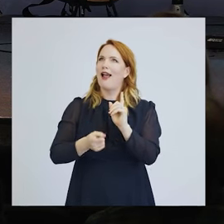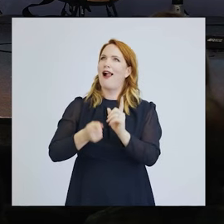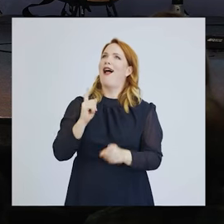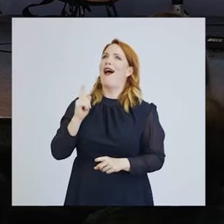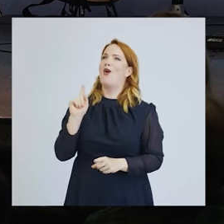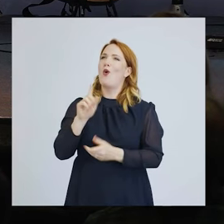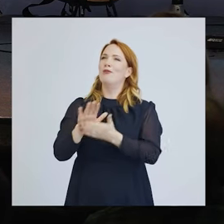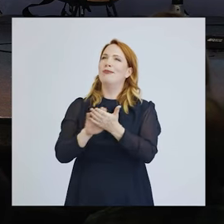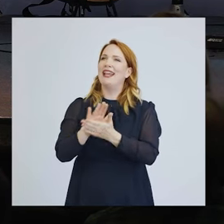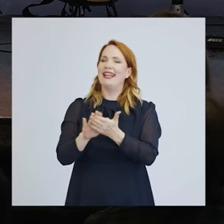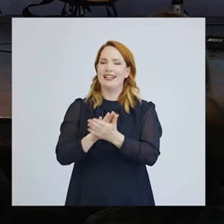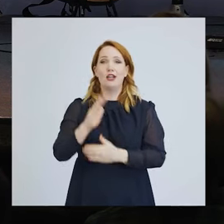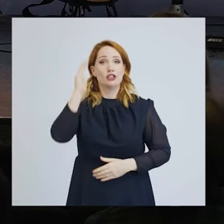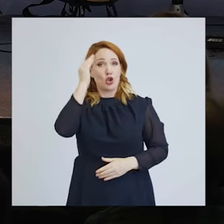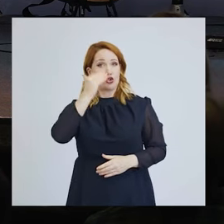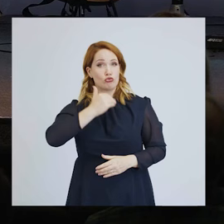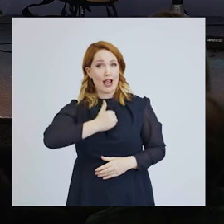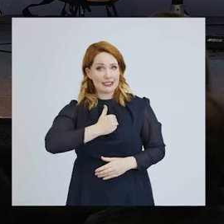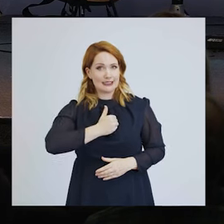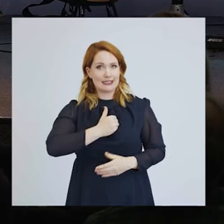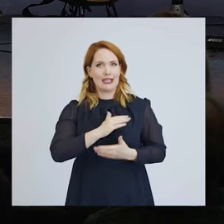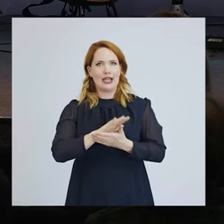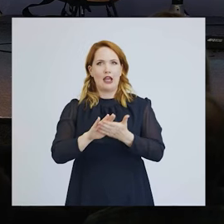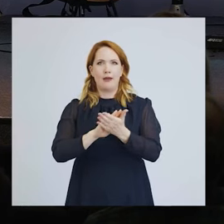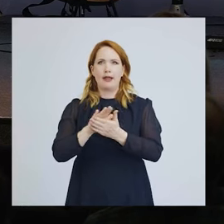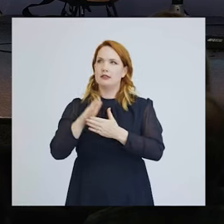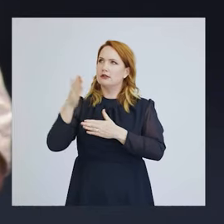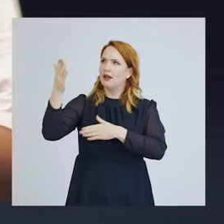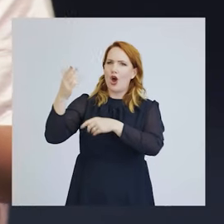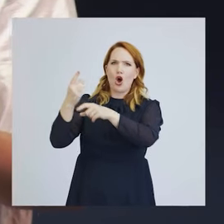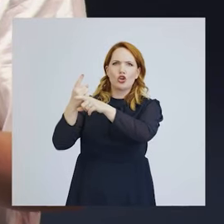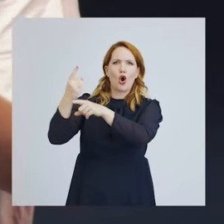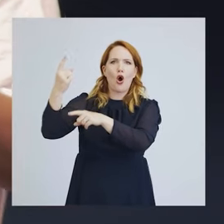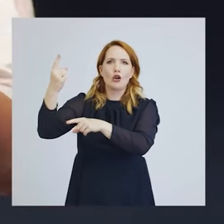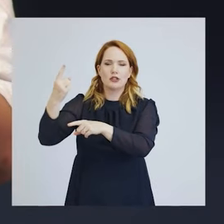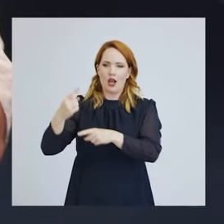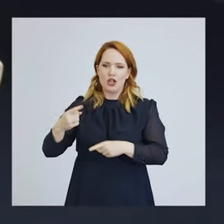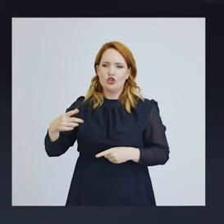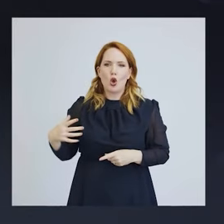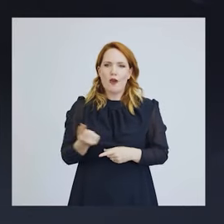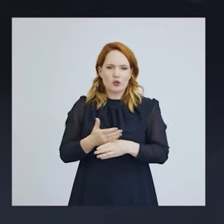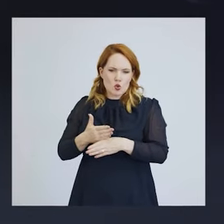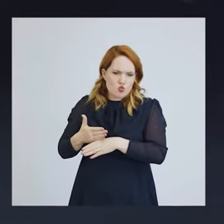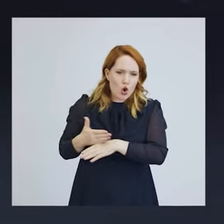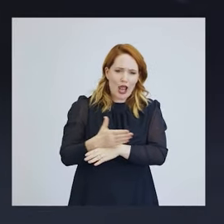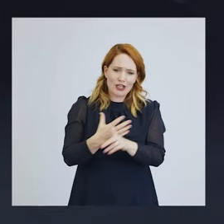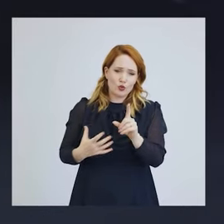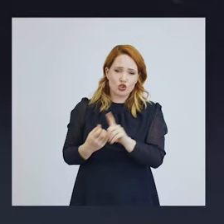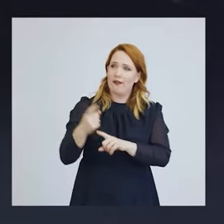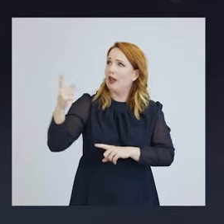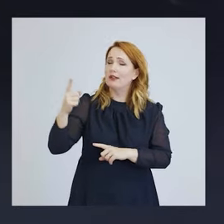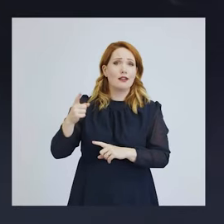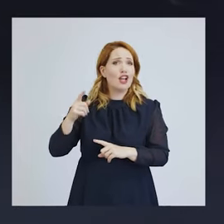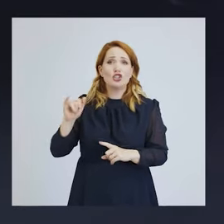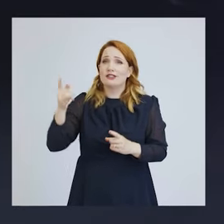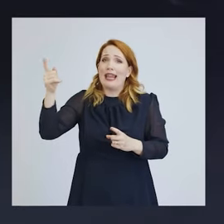haven't really caught that revelation for a lot of my life. And grace is the unmerited favor of God.